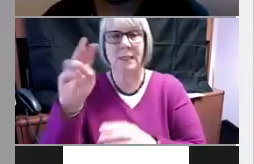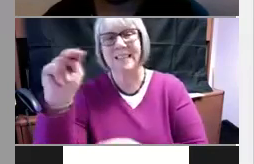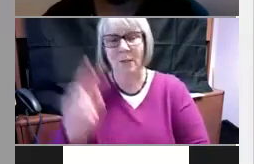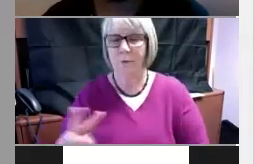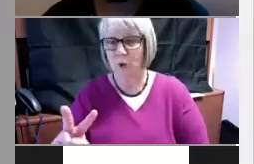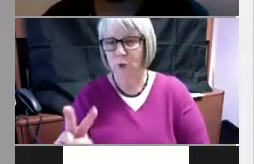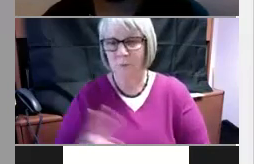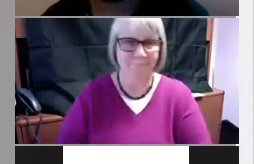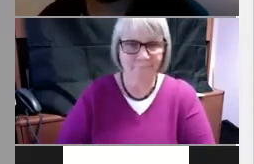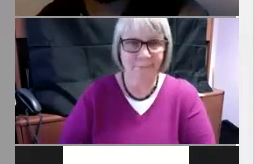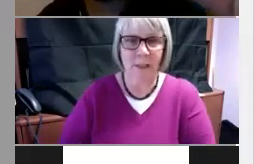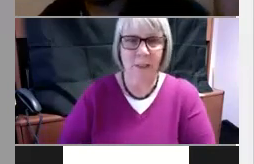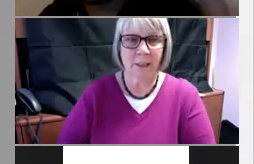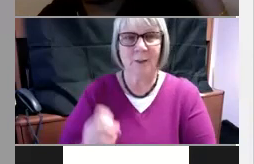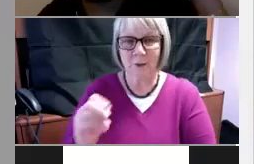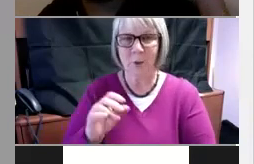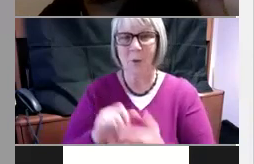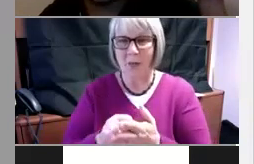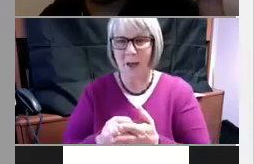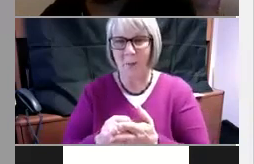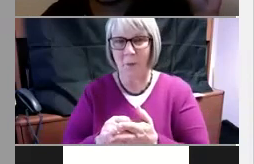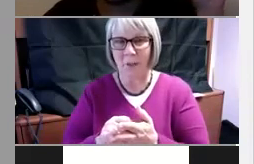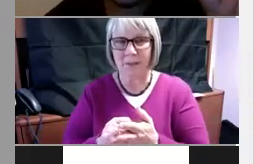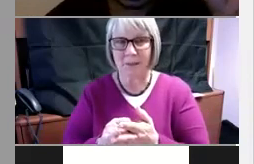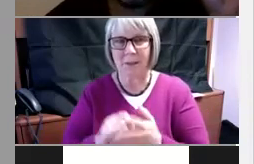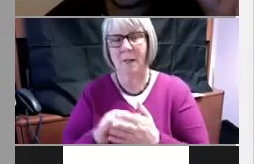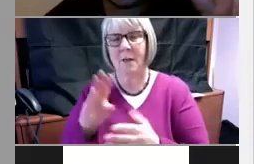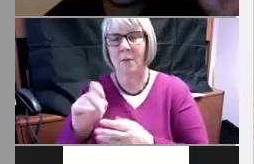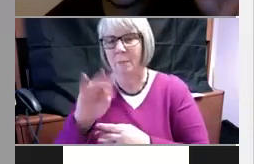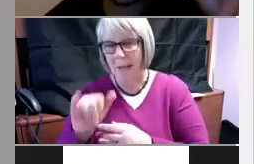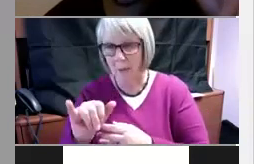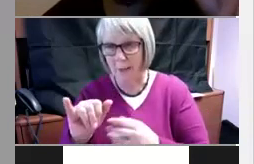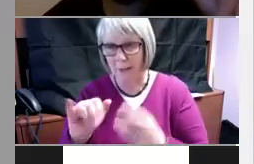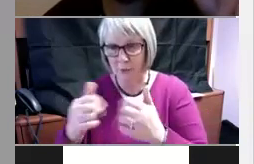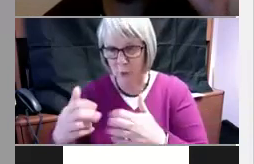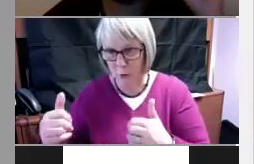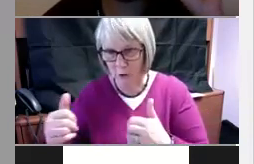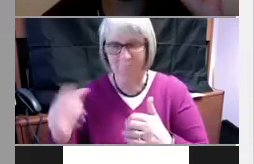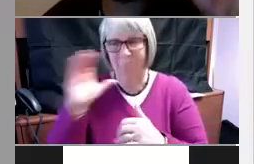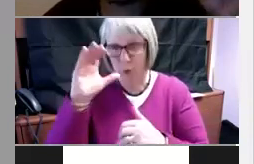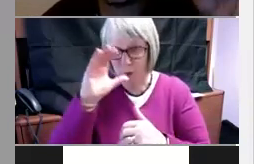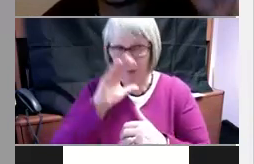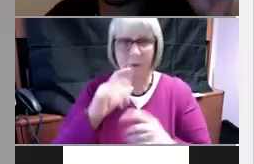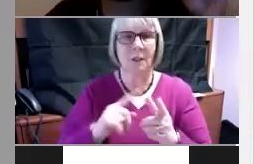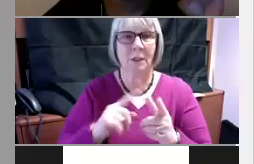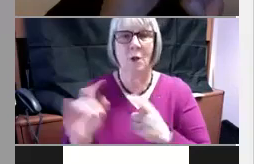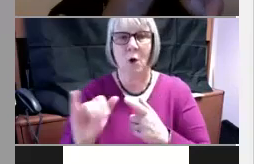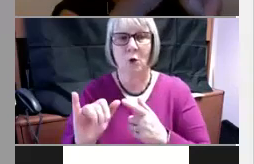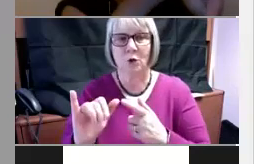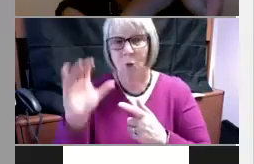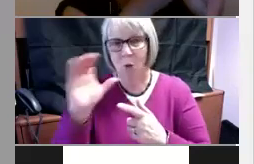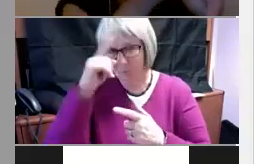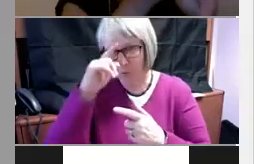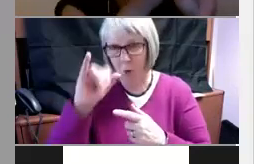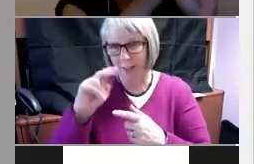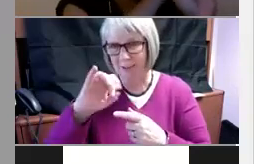Okay, so that was merge sort, that was binary sort. Binary search. We also looked at insertion sort, where